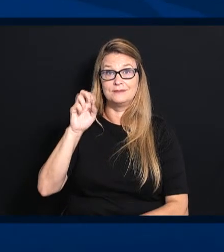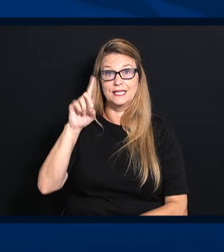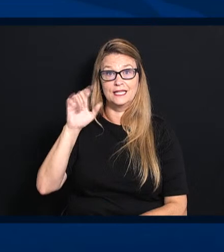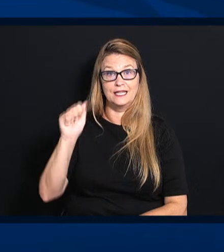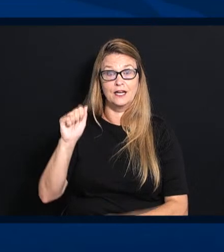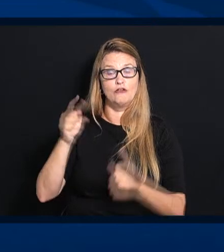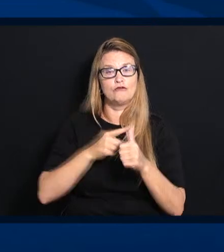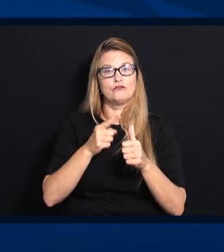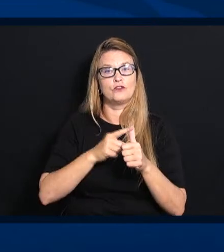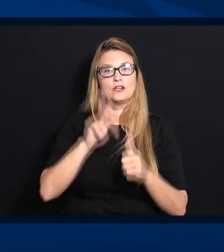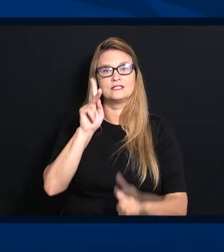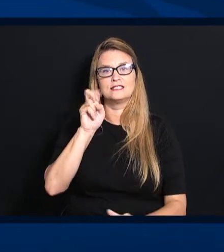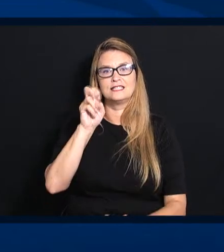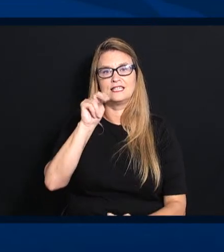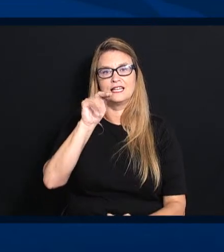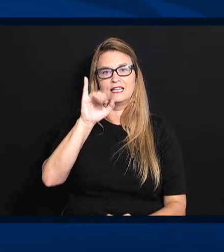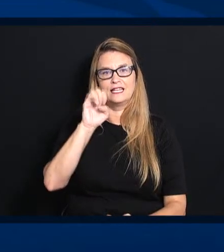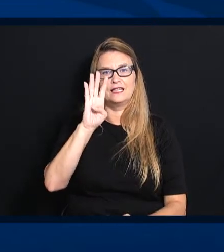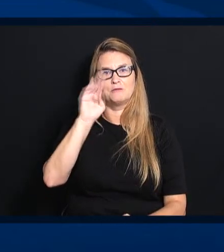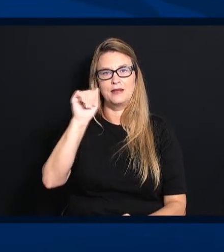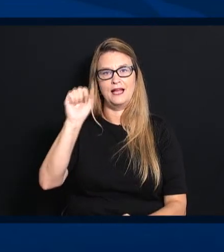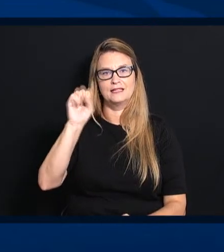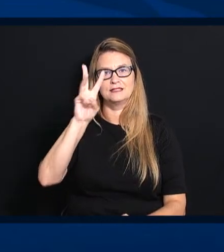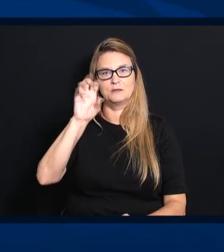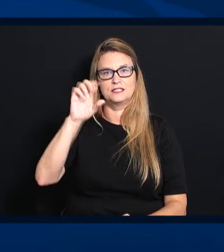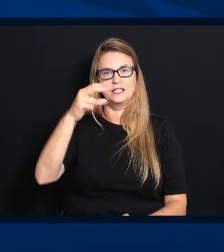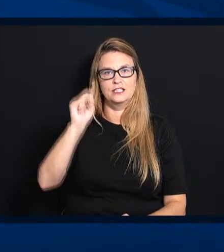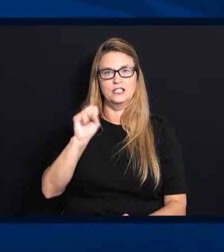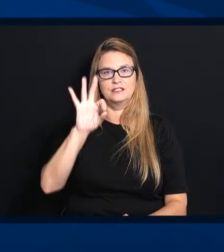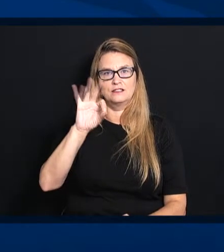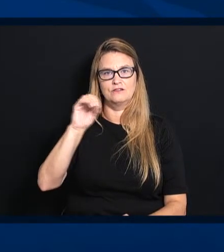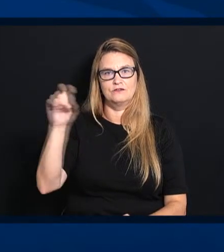The first today from Kenny Bass with WCHS and Fox 11.